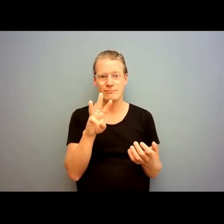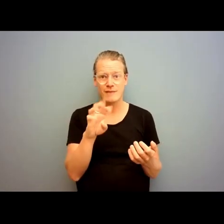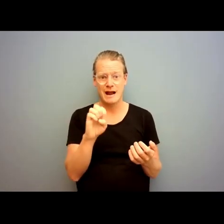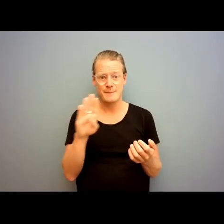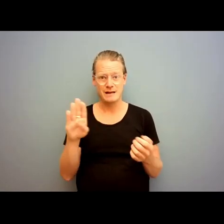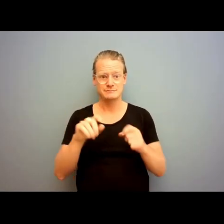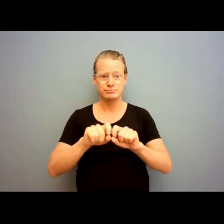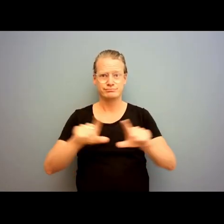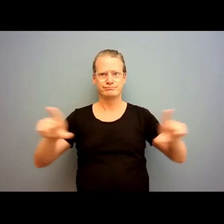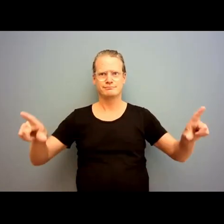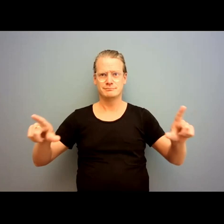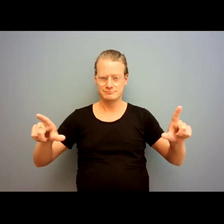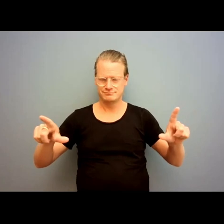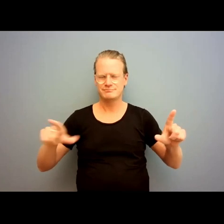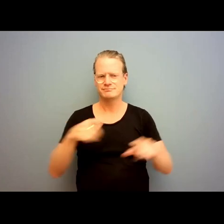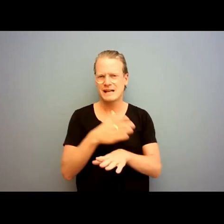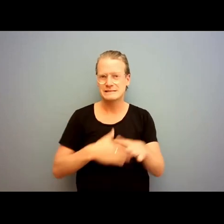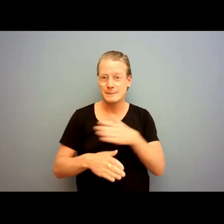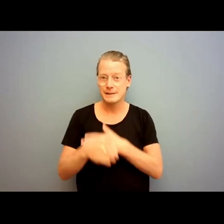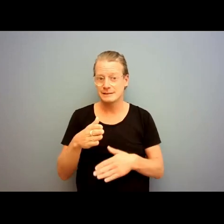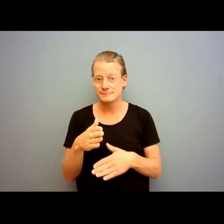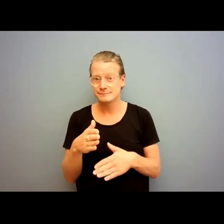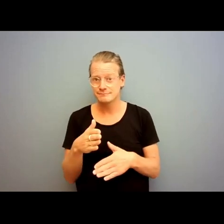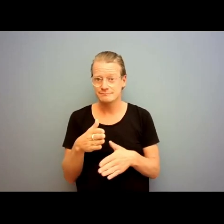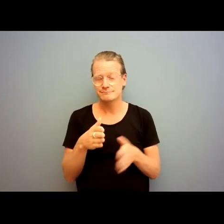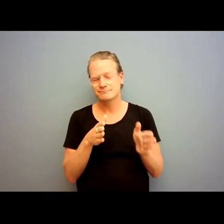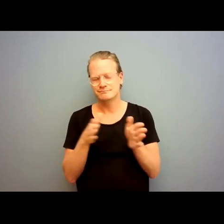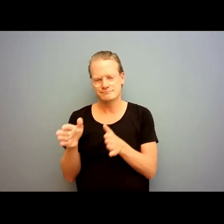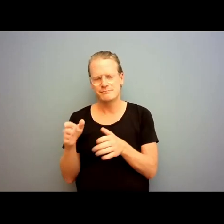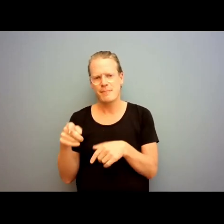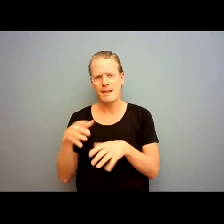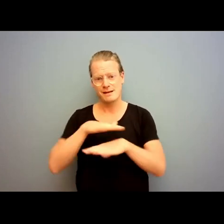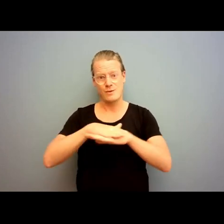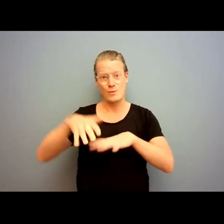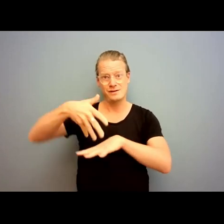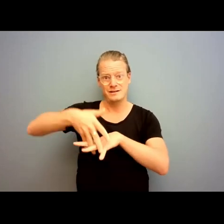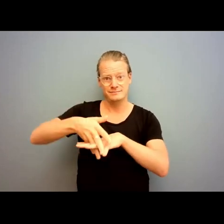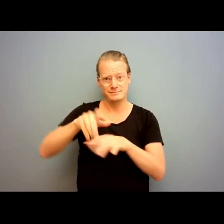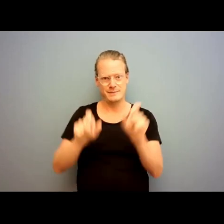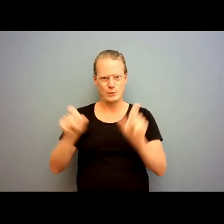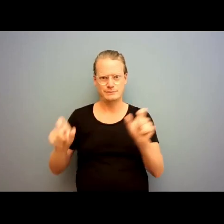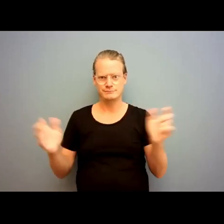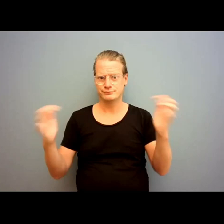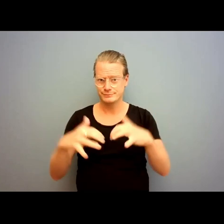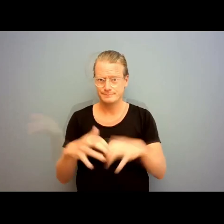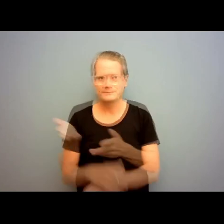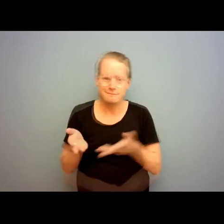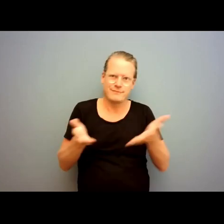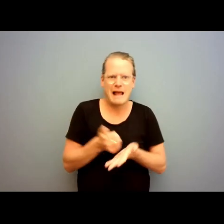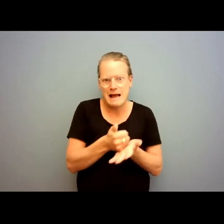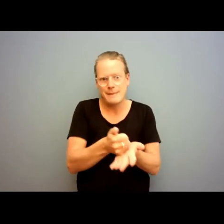and Indigenous rights. My name is Maria Montefusco and I will be the moderator for today's